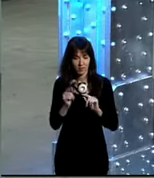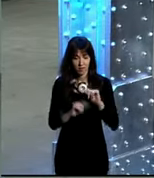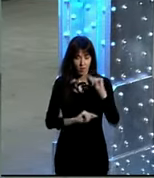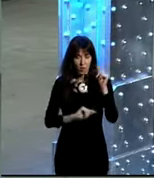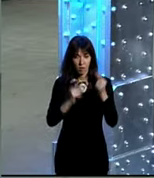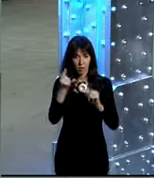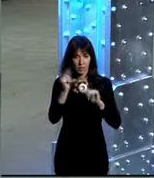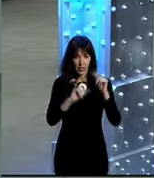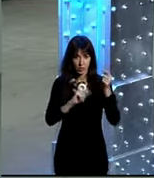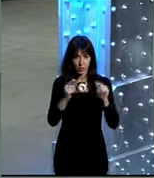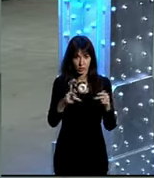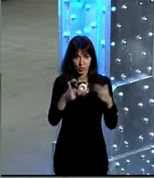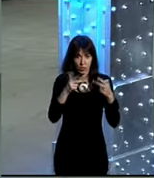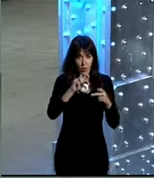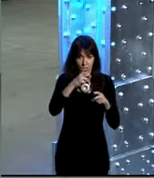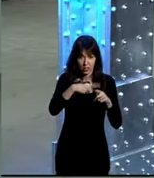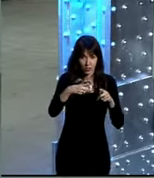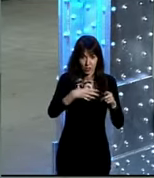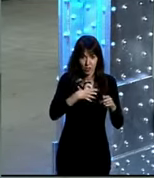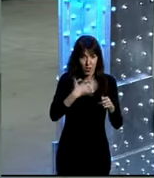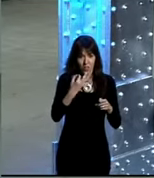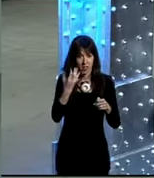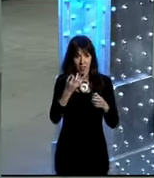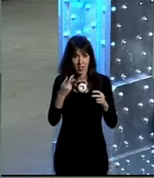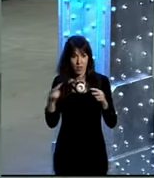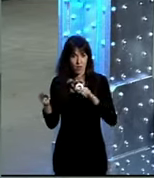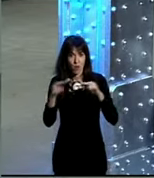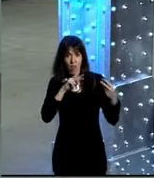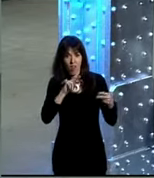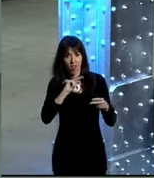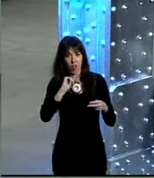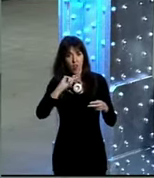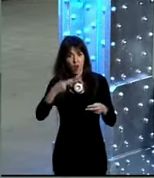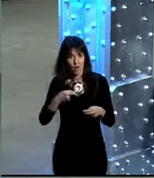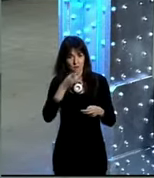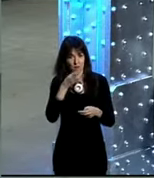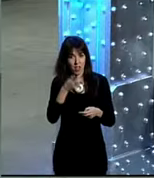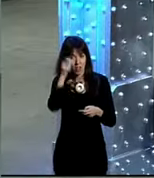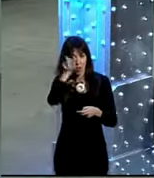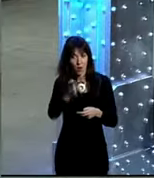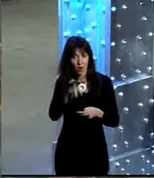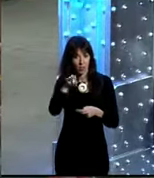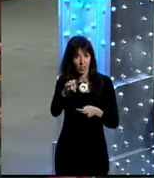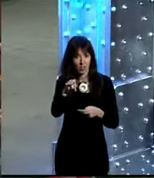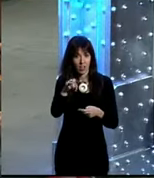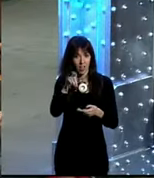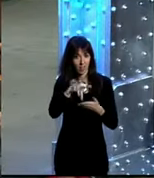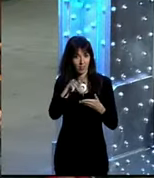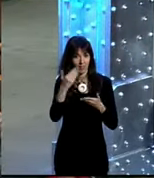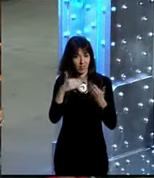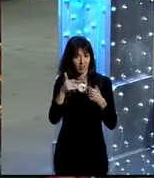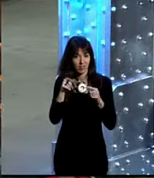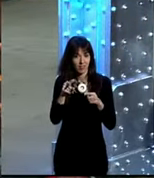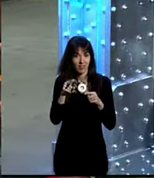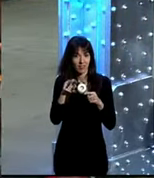over. And, the reason I showed that was that the guy, the minister who was there, he's now the Prime Minister of Finland, Alexander